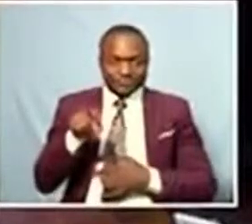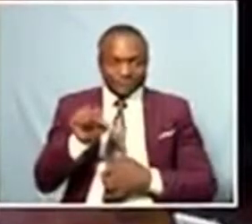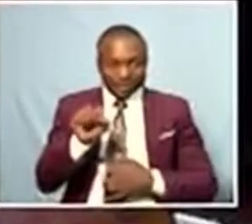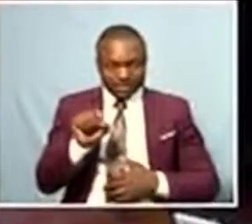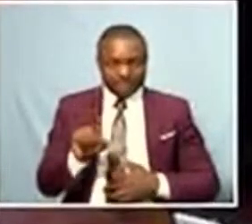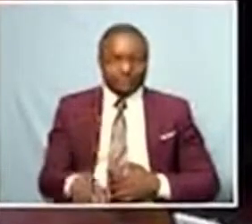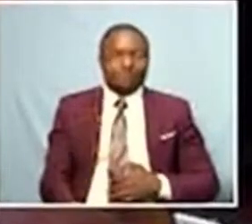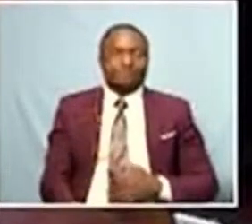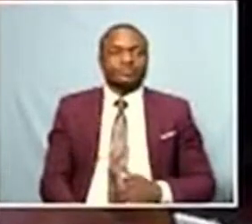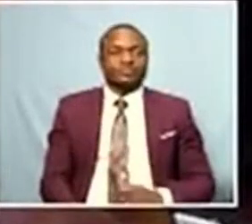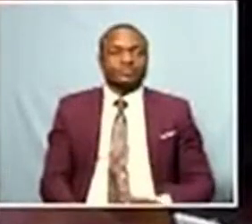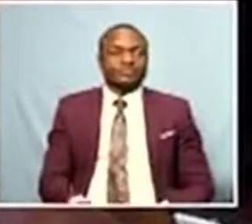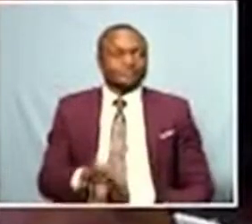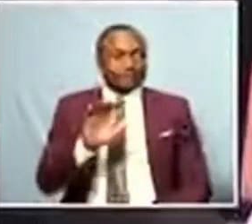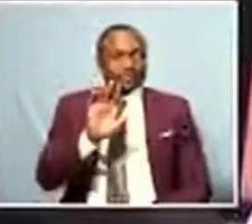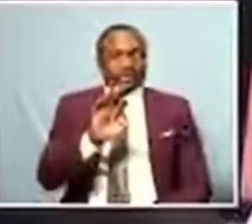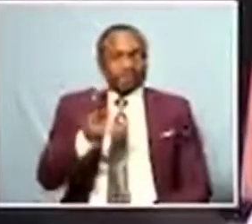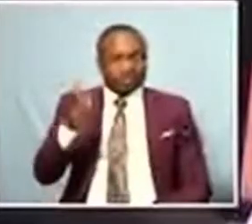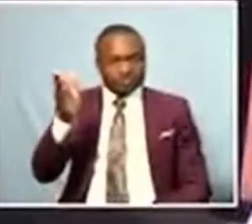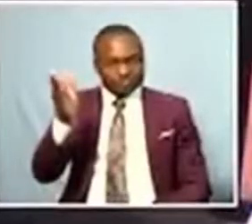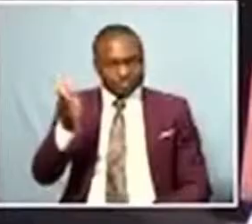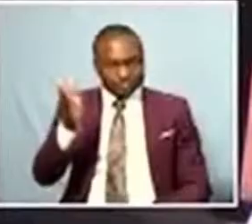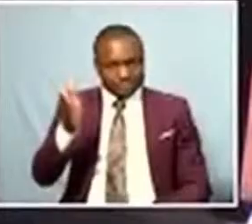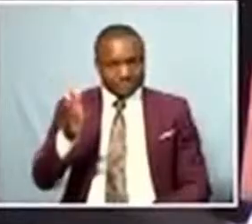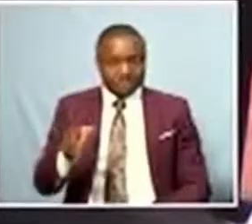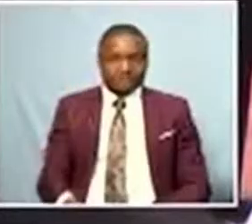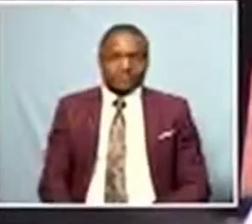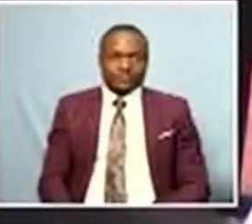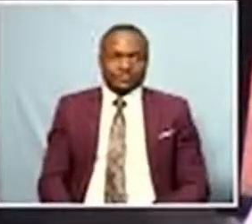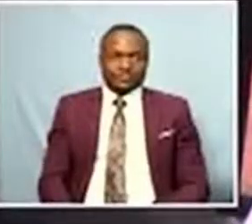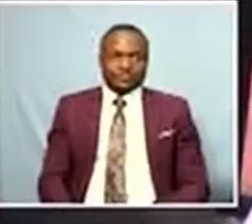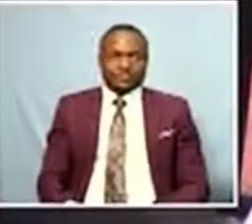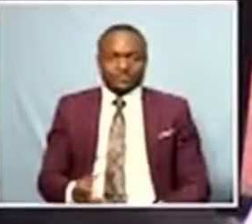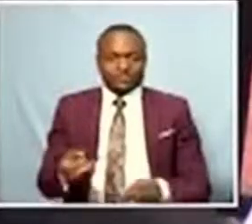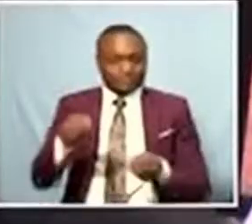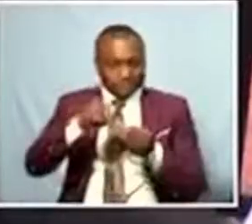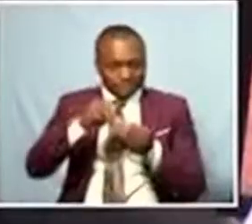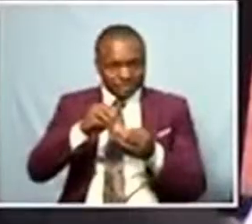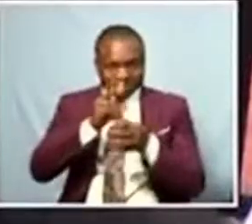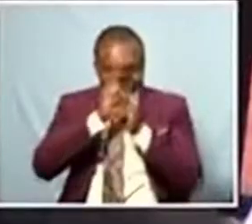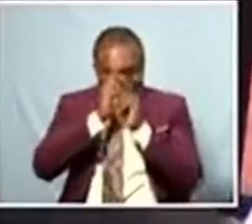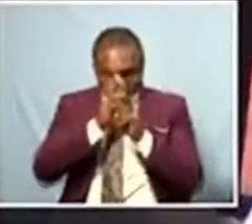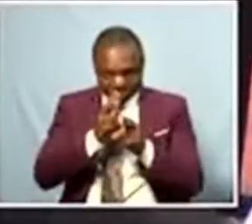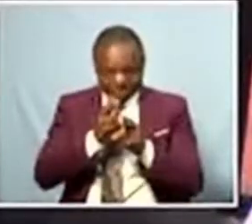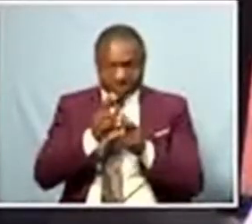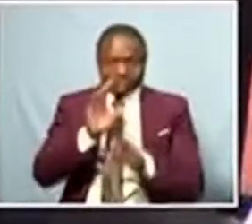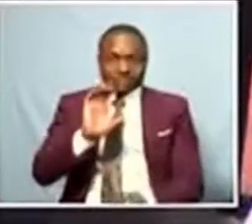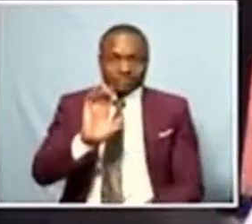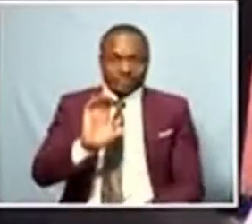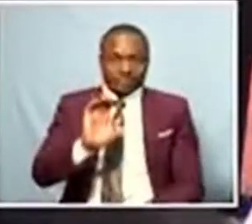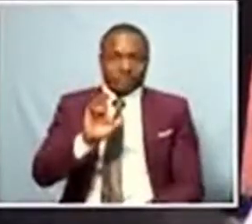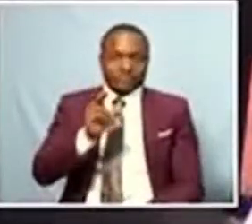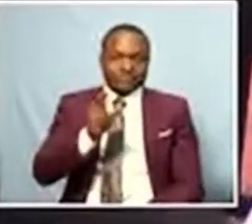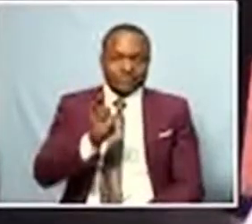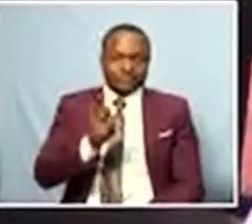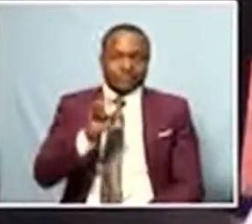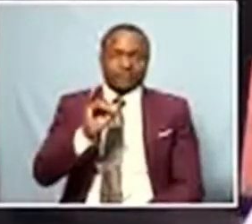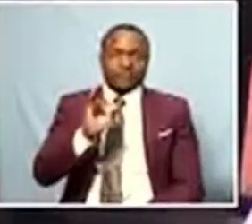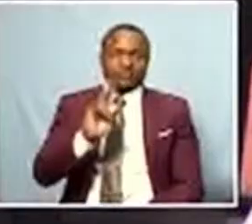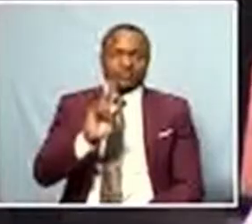for your presentation. I think just as a follow-up to Honorable Chiwe is the question on